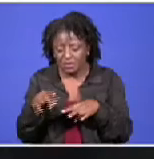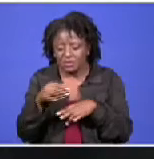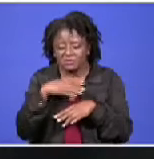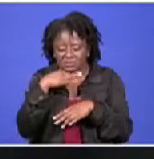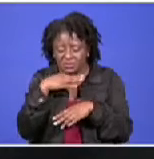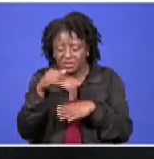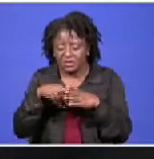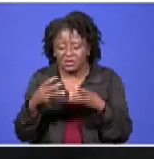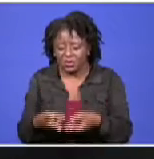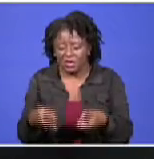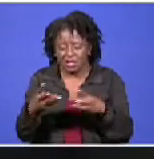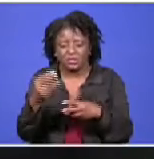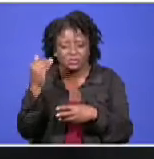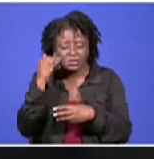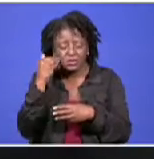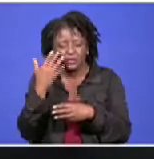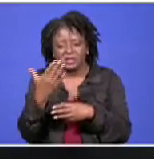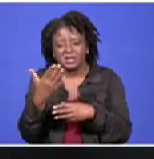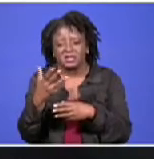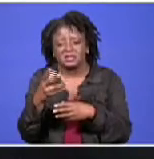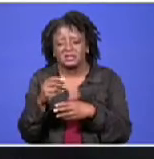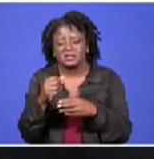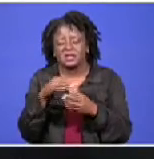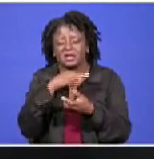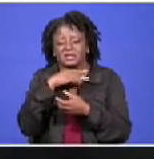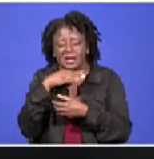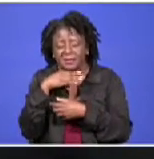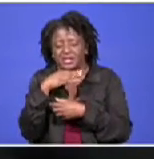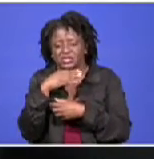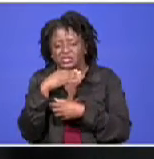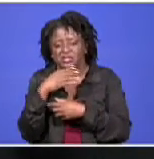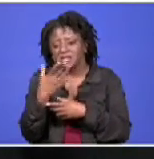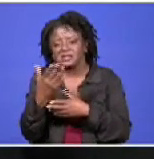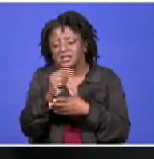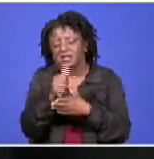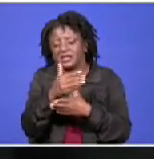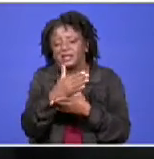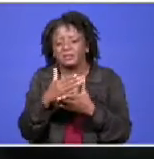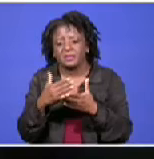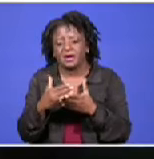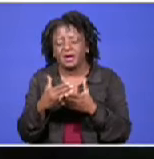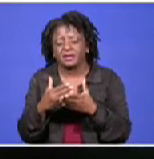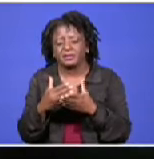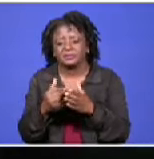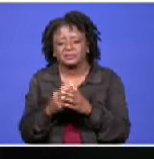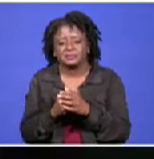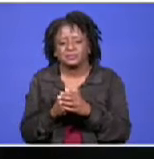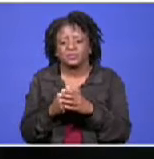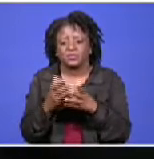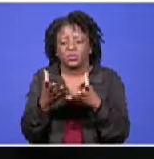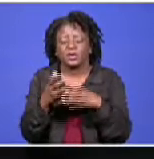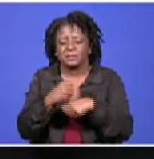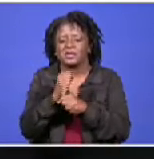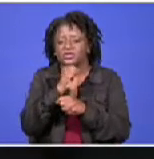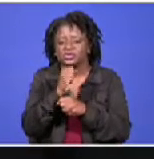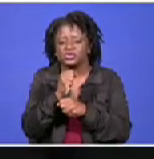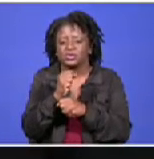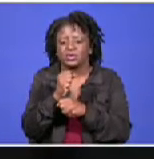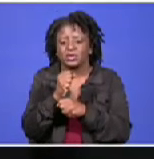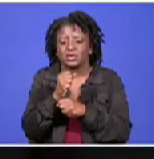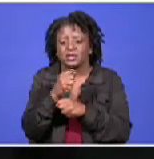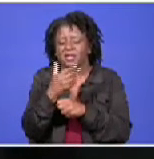that's oil there, but there's another component, and that's the dissolved oil products that we want to test for as well. So we want to make sure that we